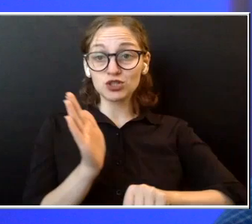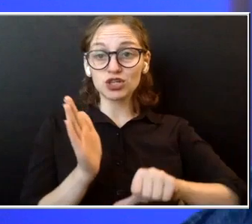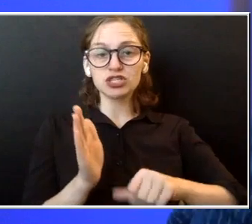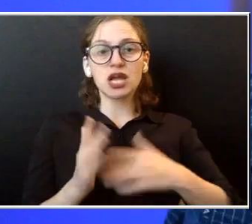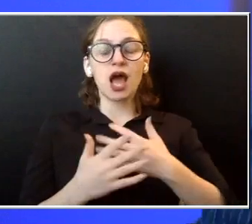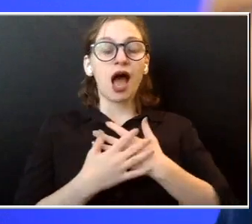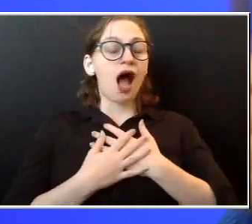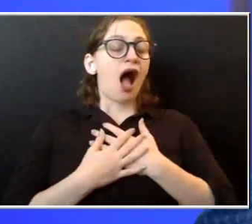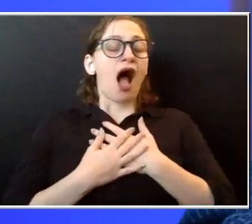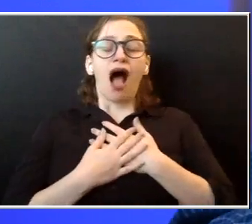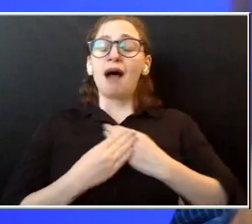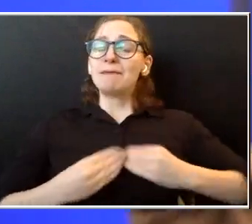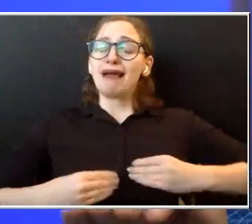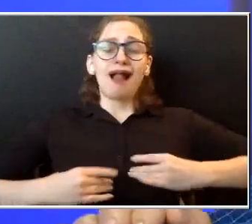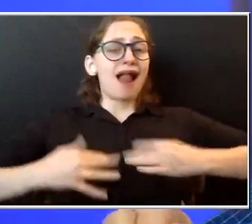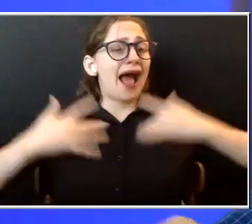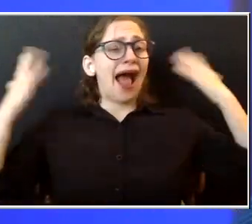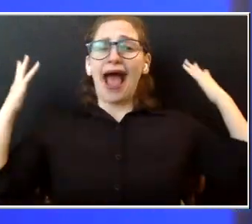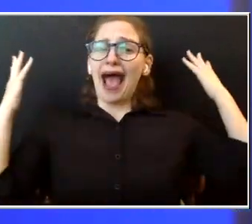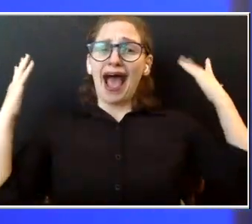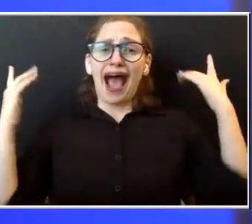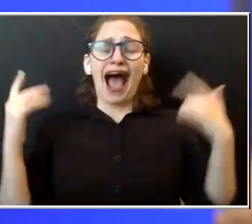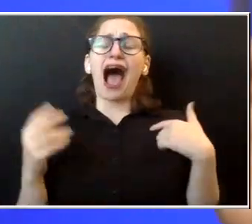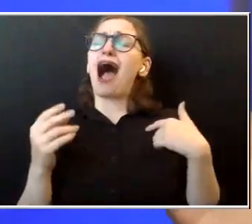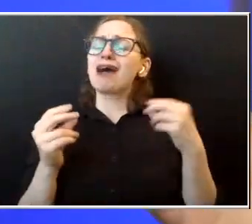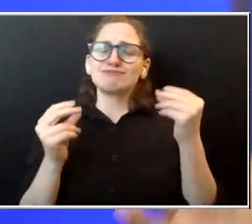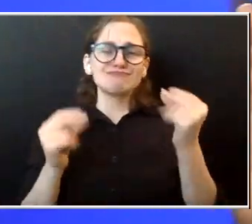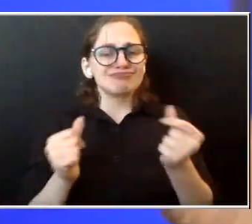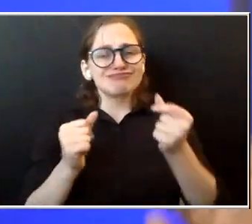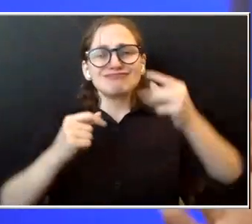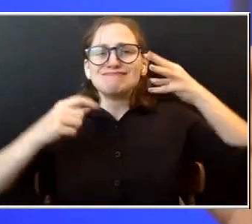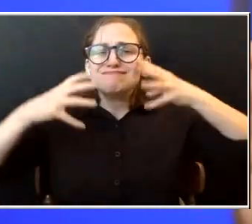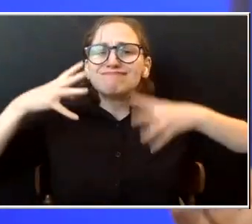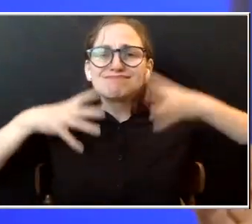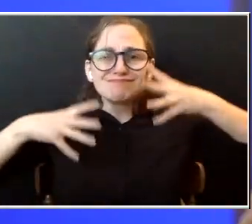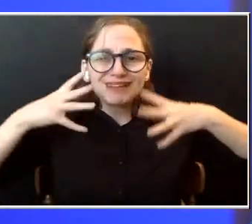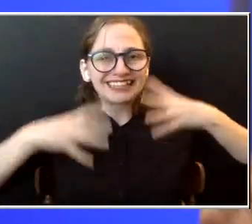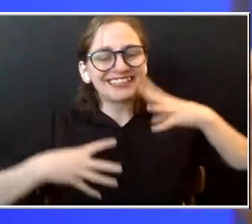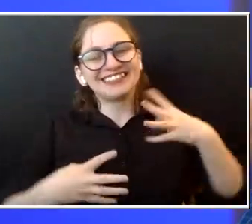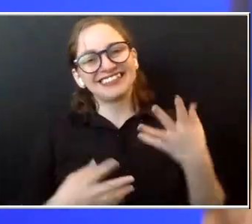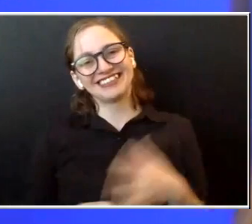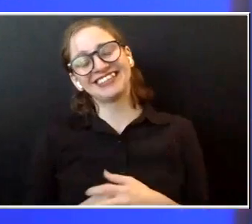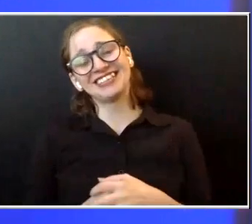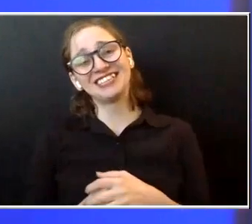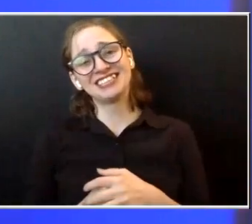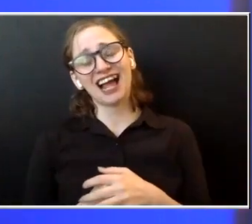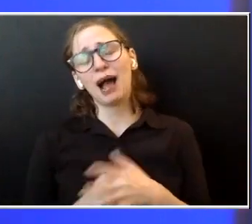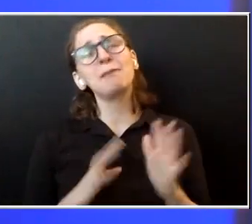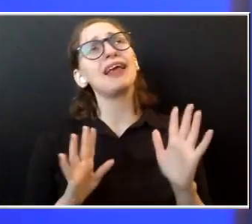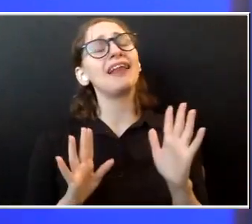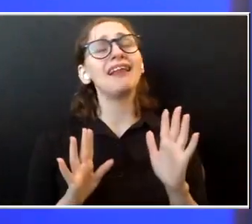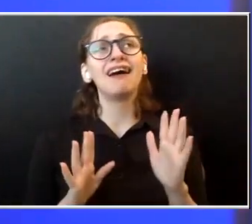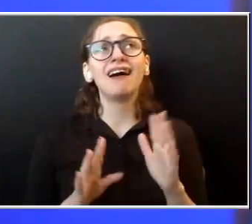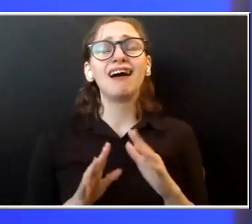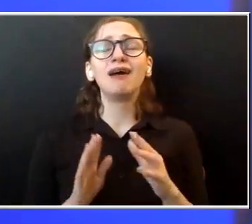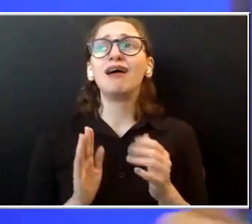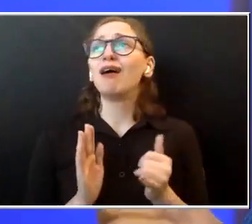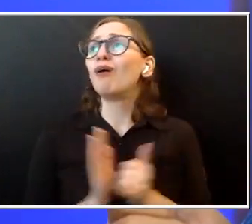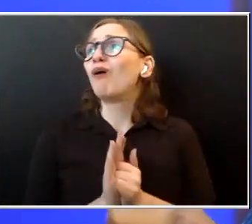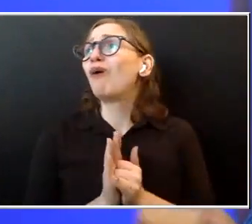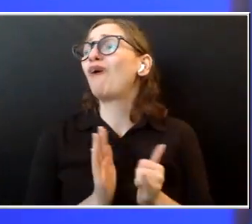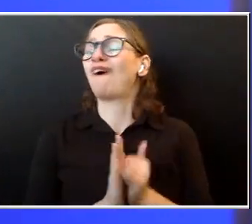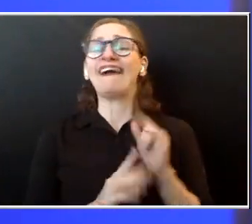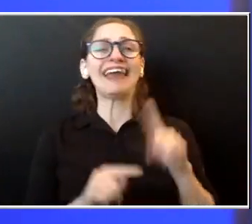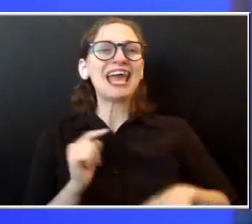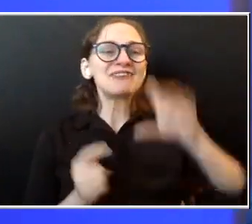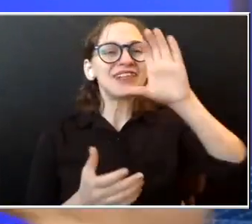elation. I was immediately started boo-hooing. I'm going, whoa, this is unbelievable. Are you kidding me? No. Better keep that